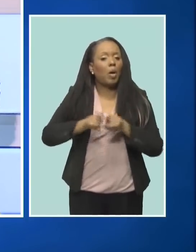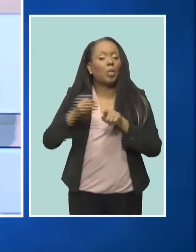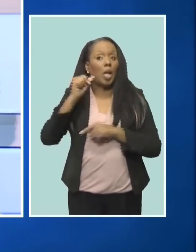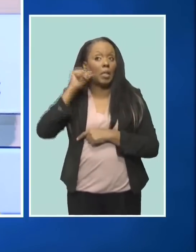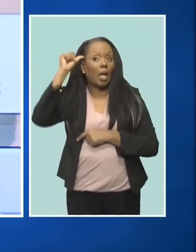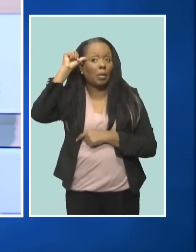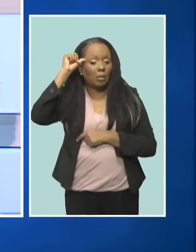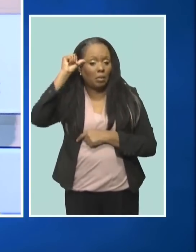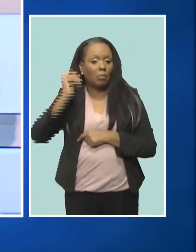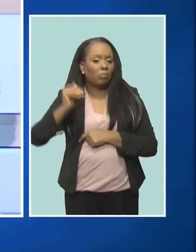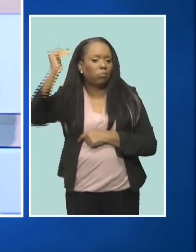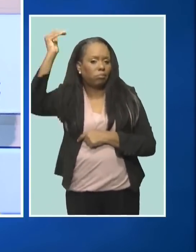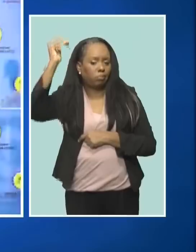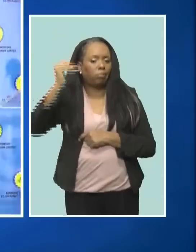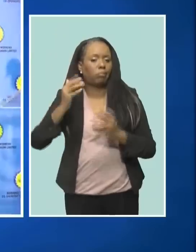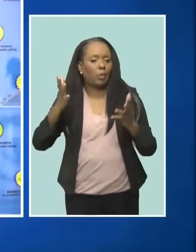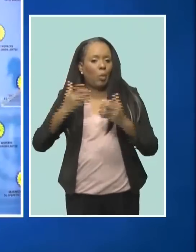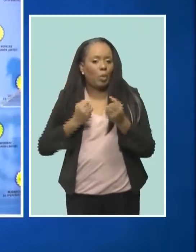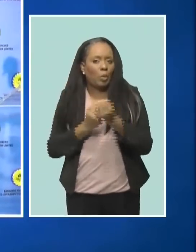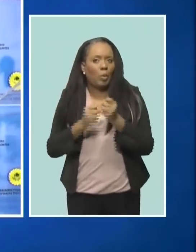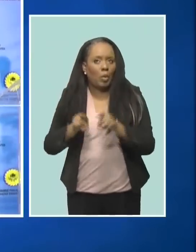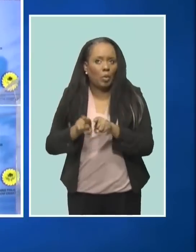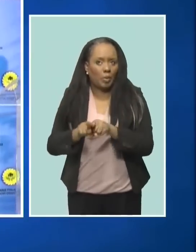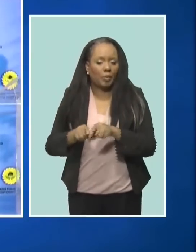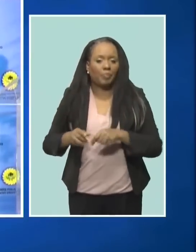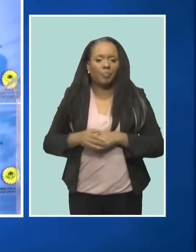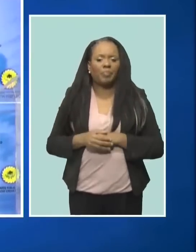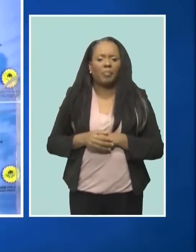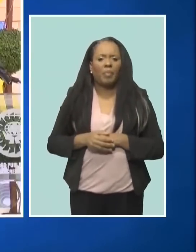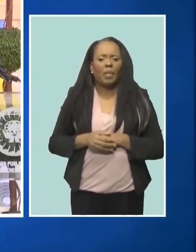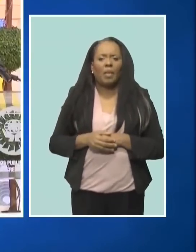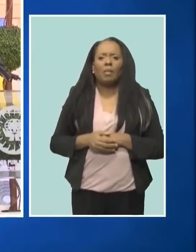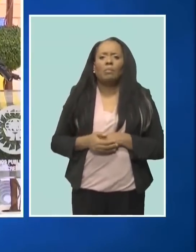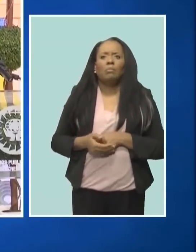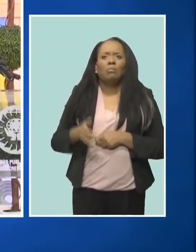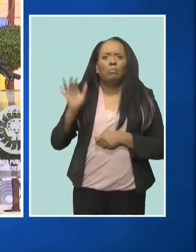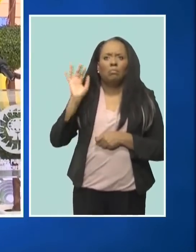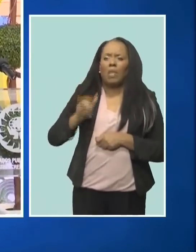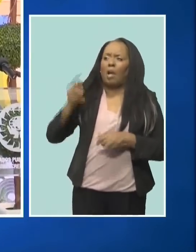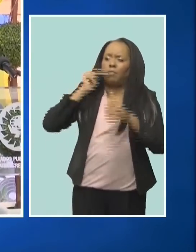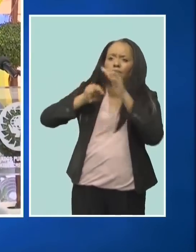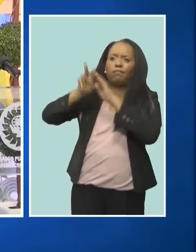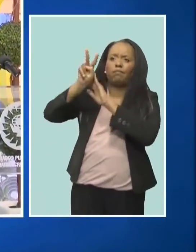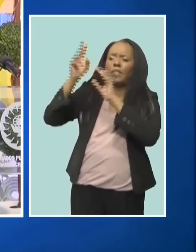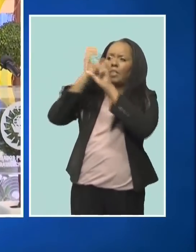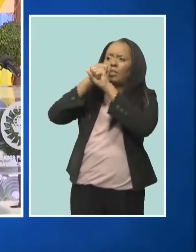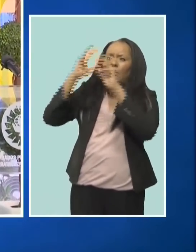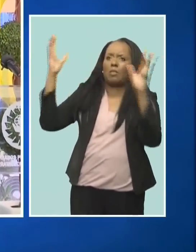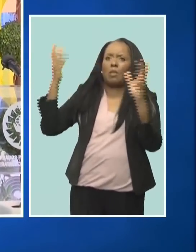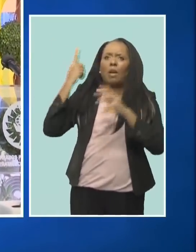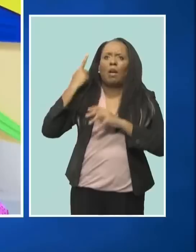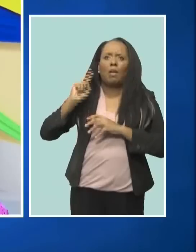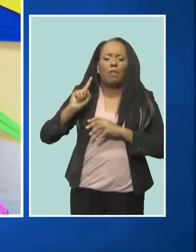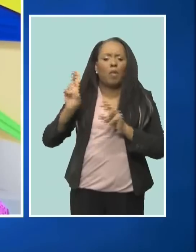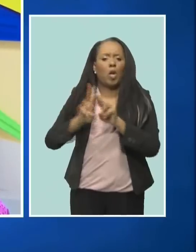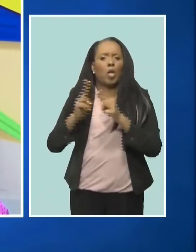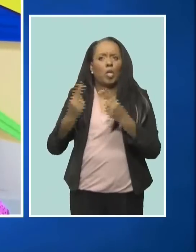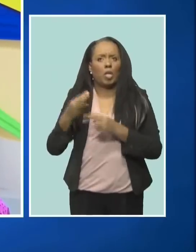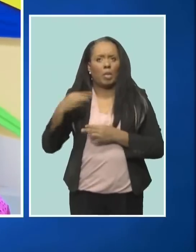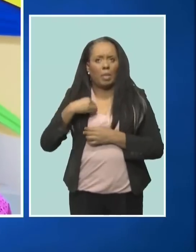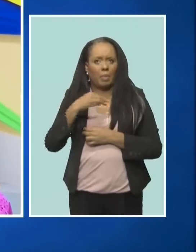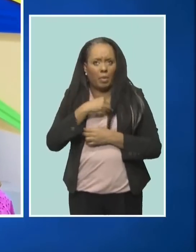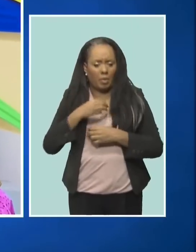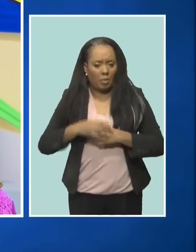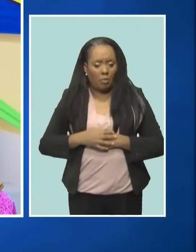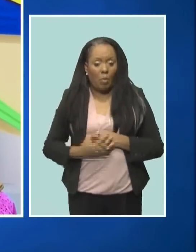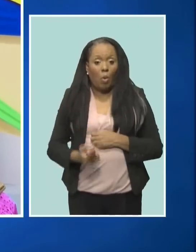assistance from the institution. The scholarships perpetuate the vision and the memory of outstanding union members. Board member Cecile